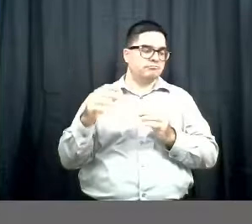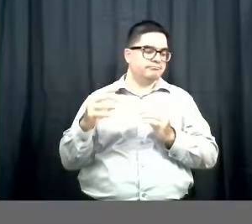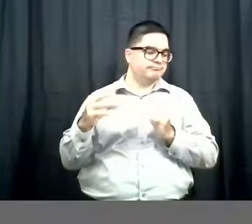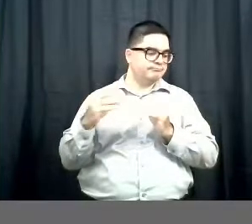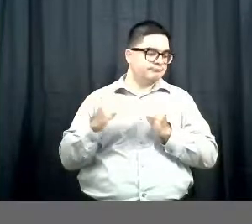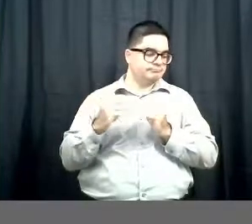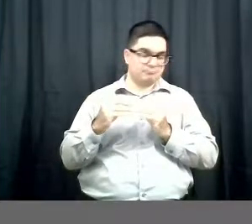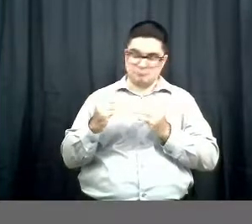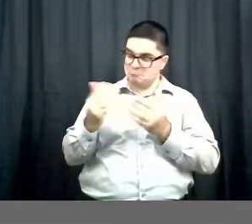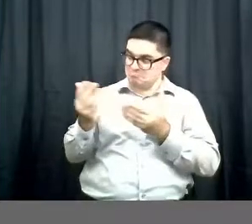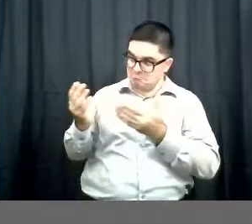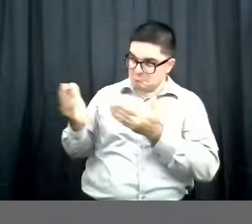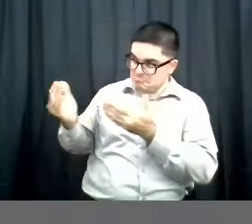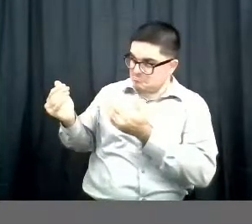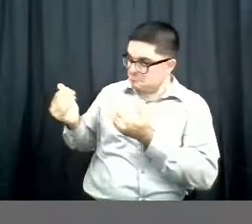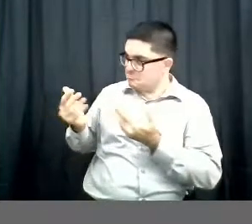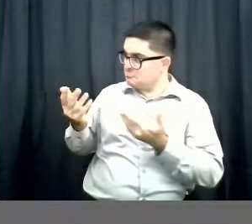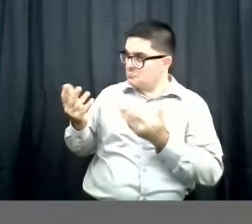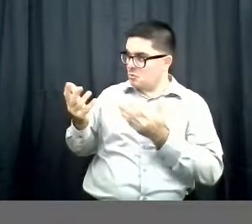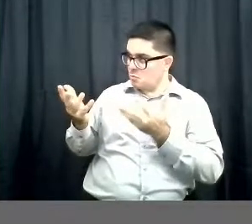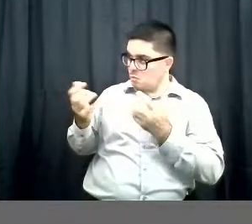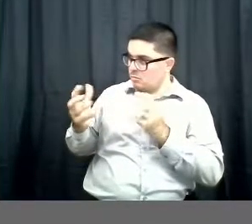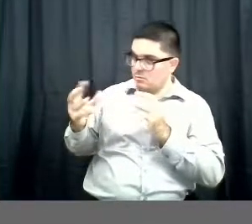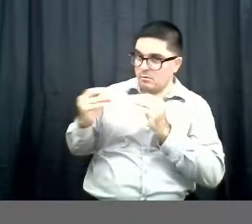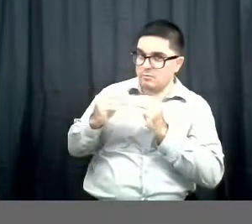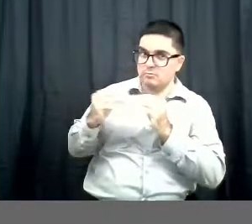add? Anybody want to add to anything?